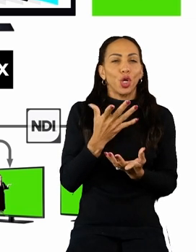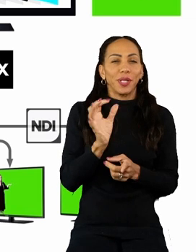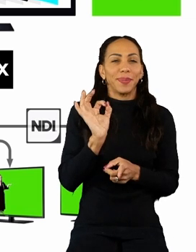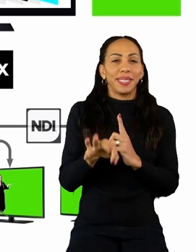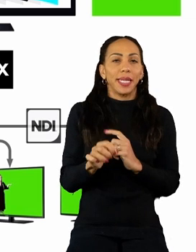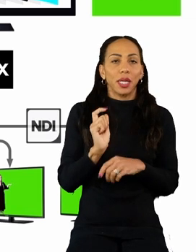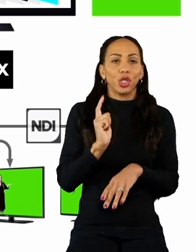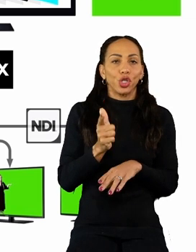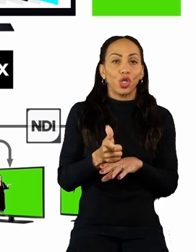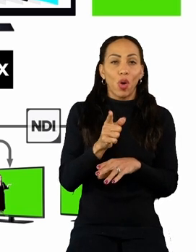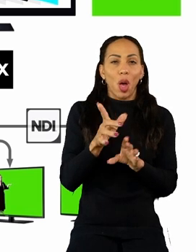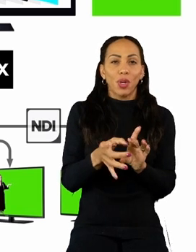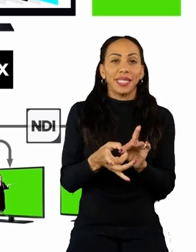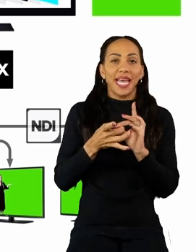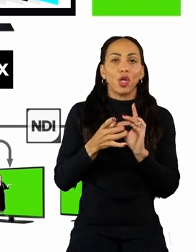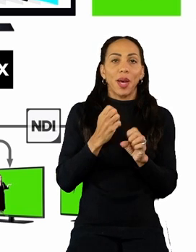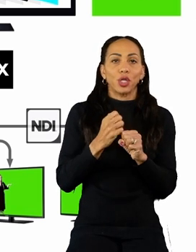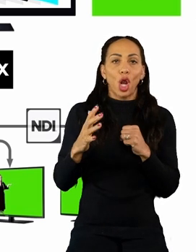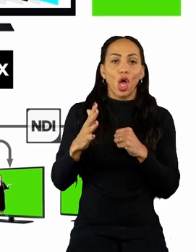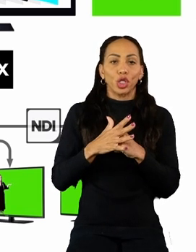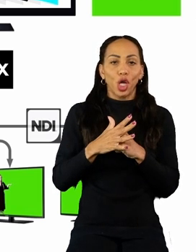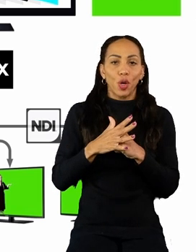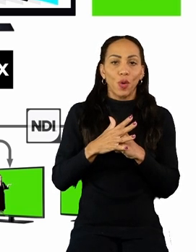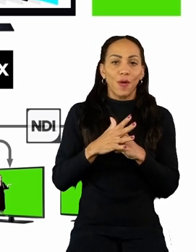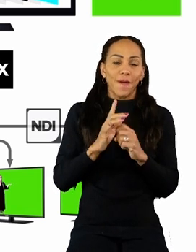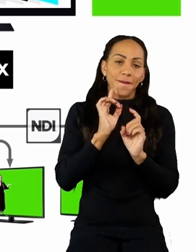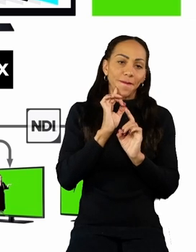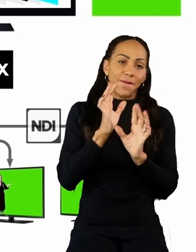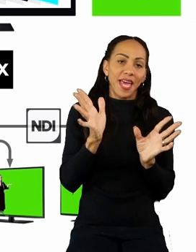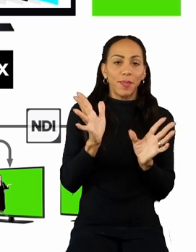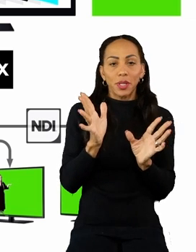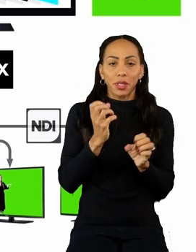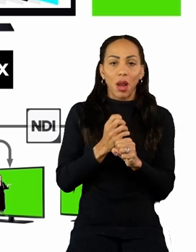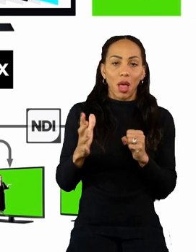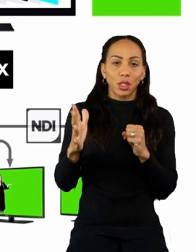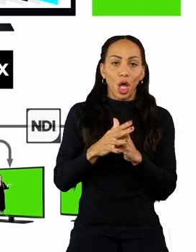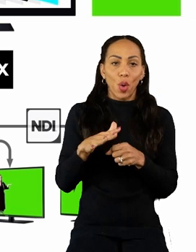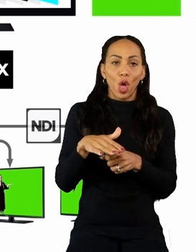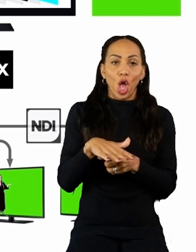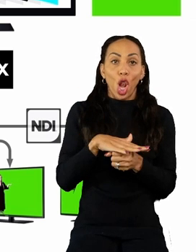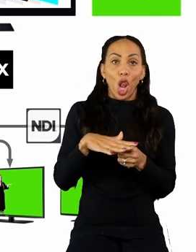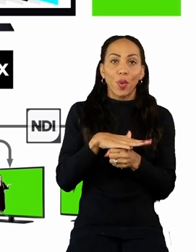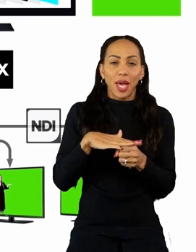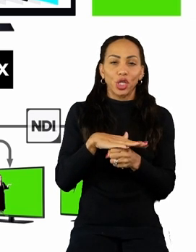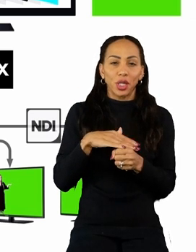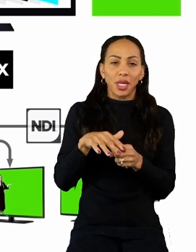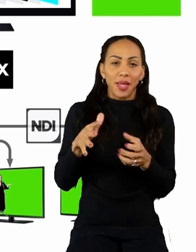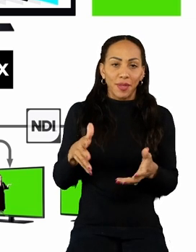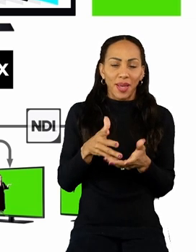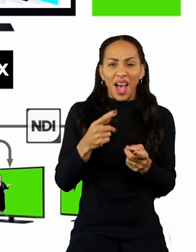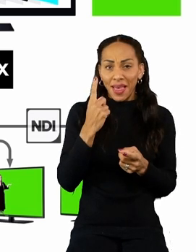with. Ah, I've got, for some reason, I think I have. Let me just show you this particular shot here. I just want to take you back to Glasgow for a